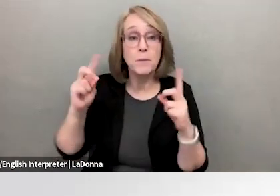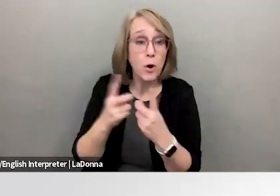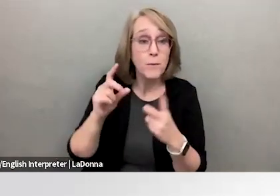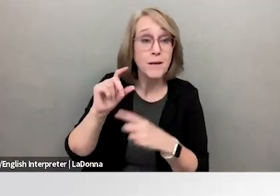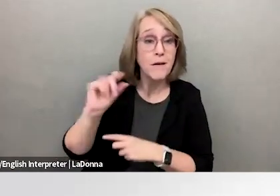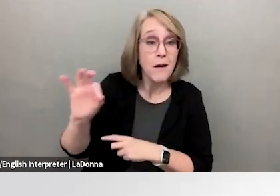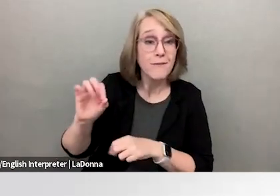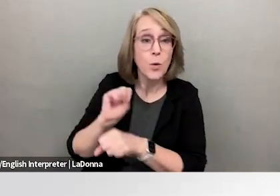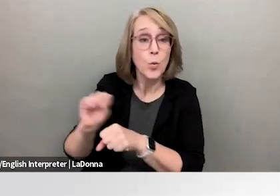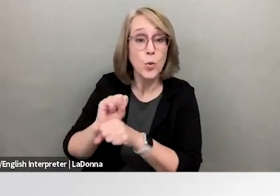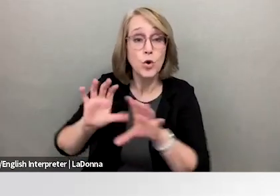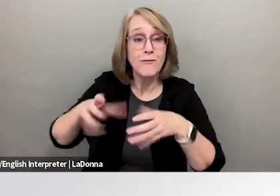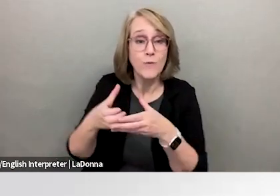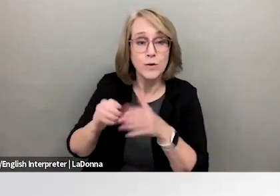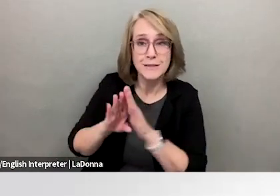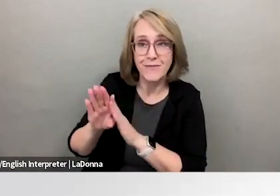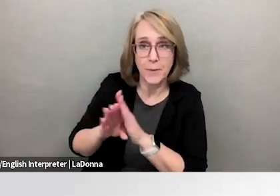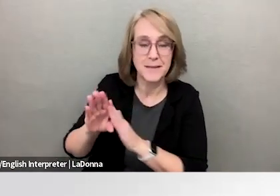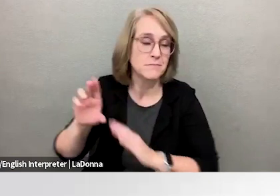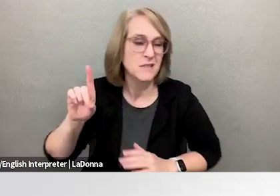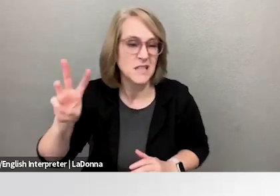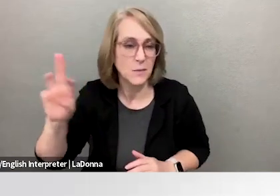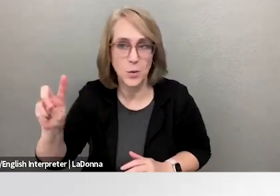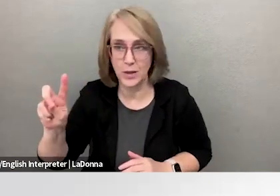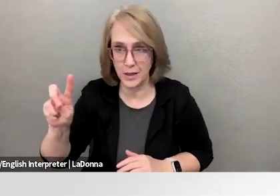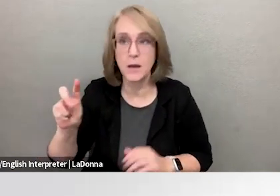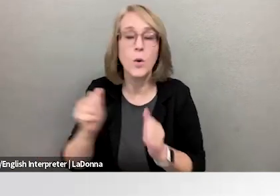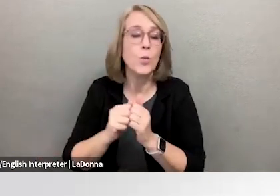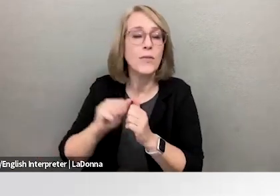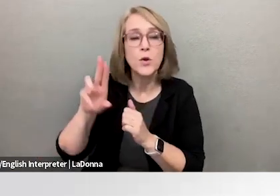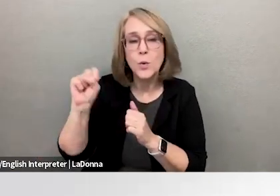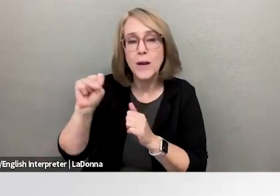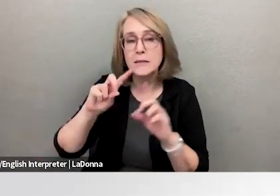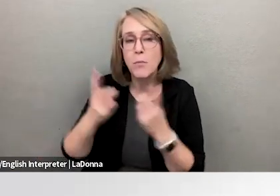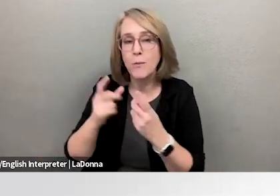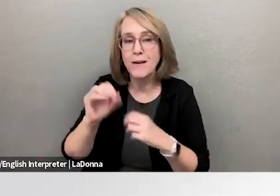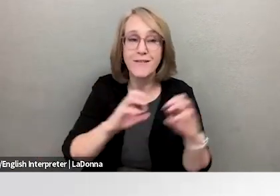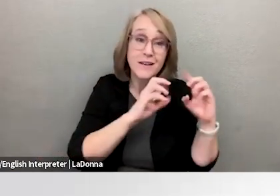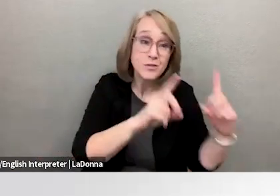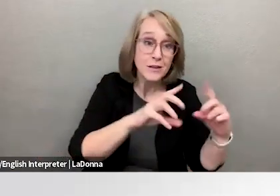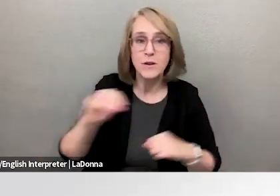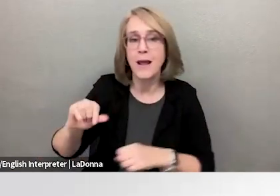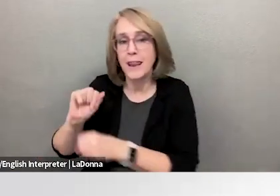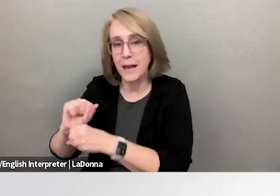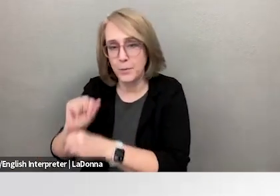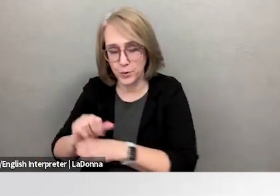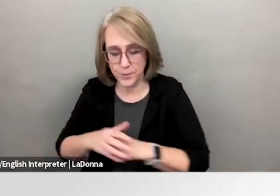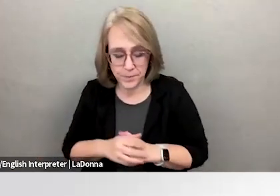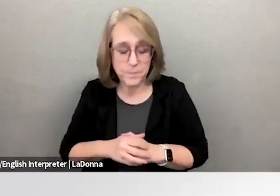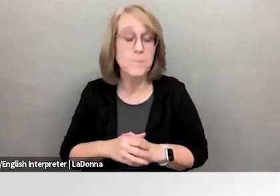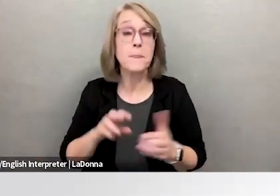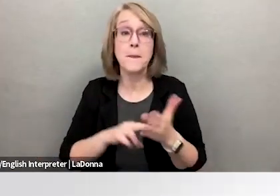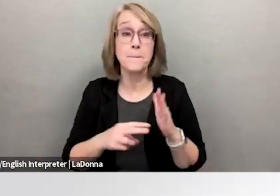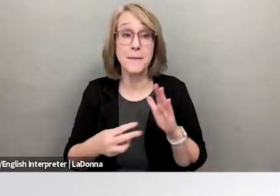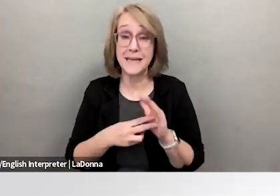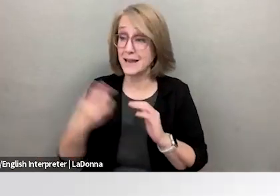And these partnerships we've created we're trying to engage high school students who early on